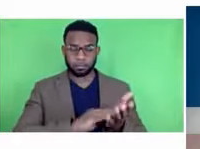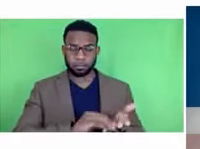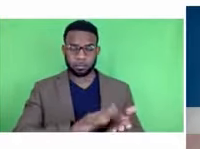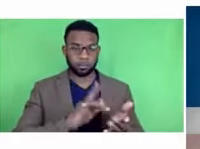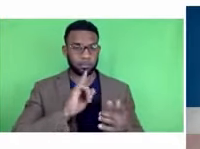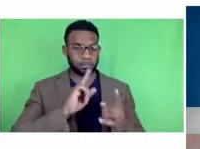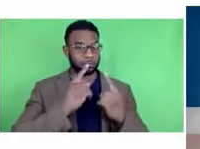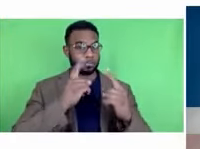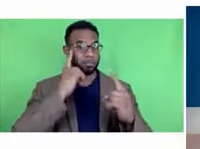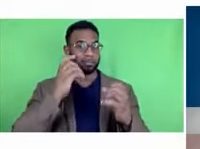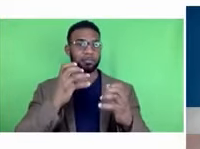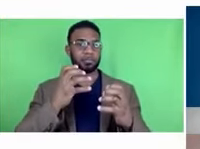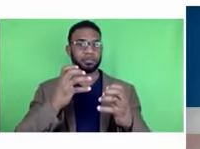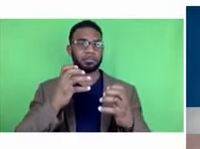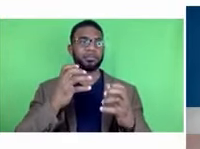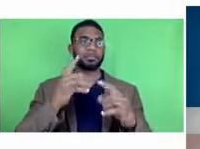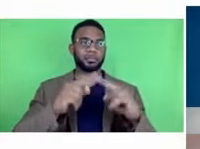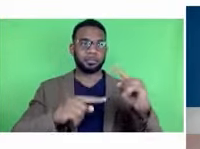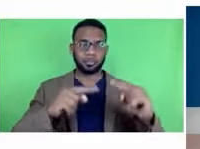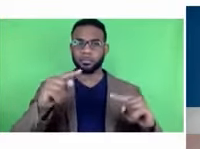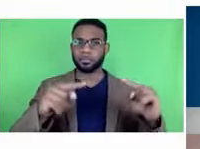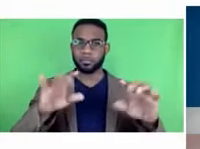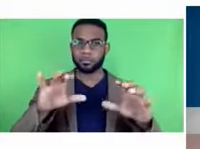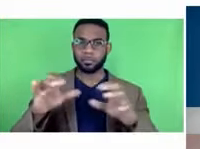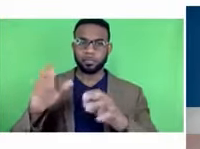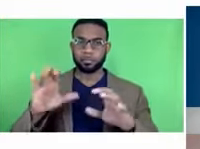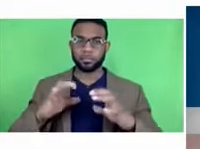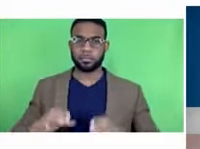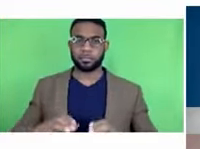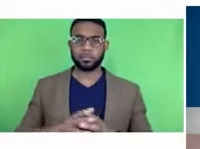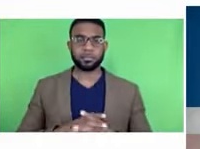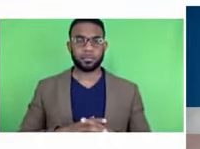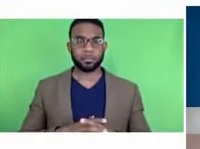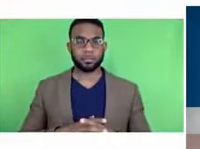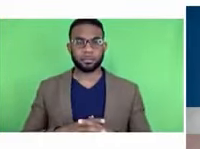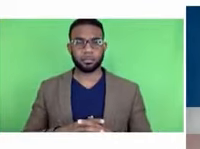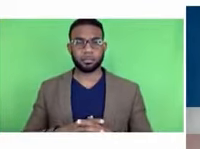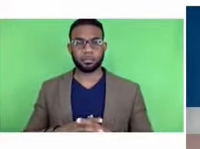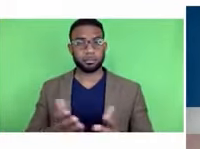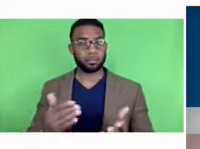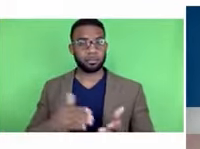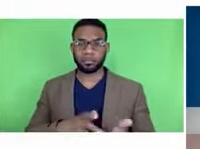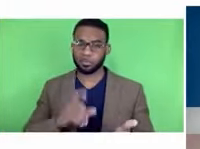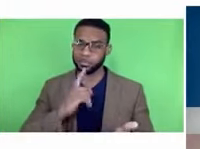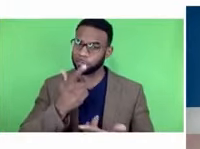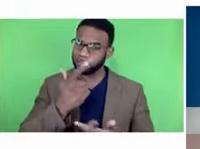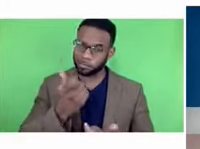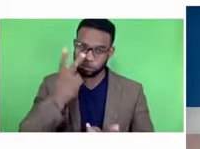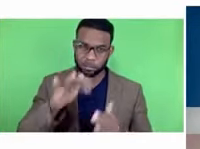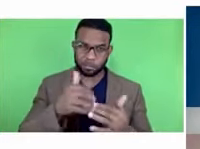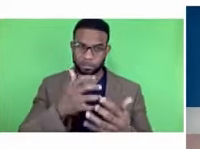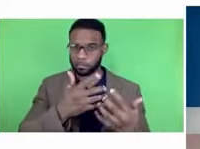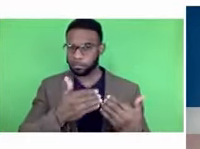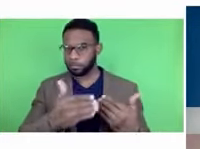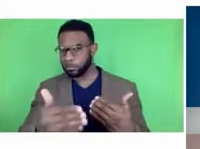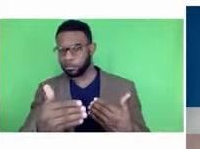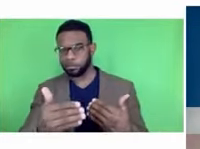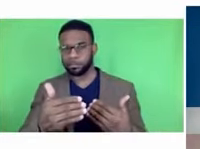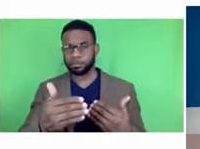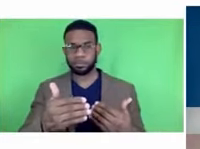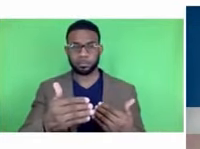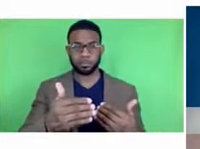for a varied group of clients. Again, it's going to be interesting to see how it goes forward. And